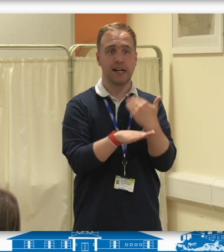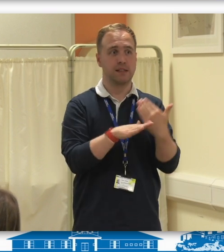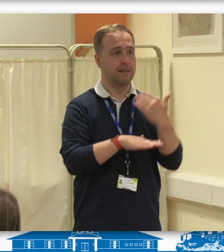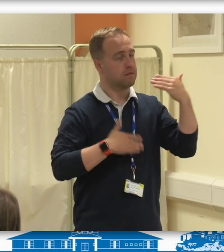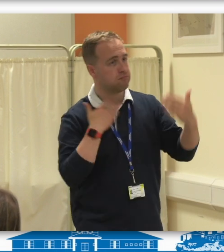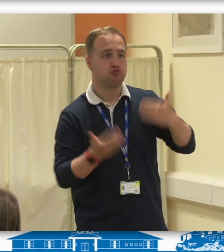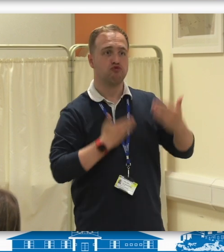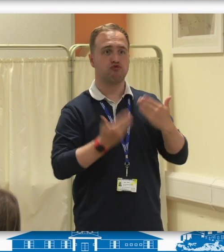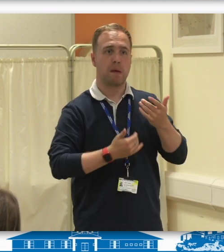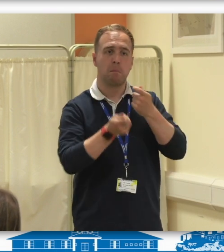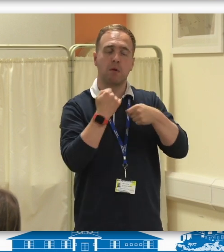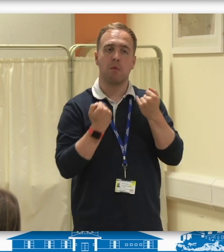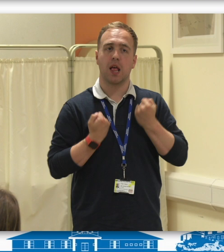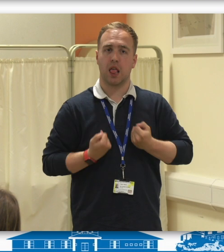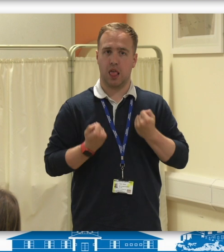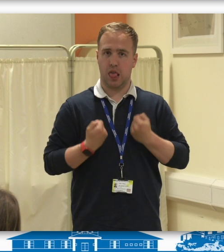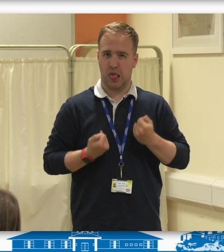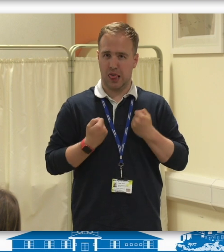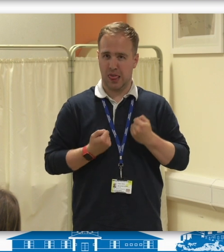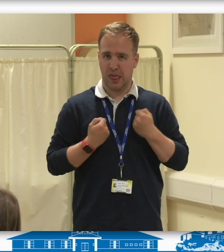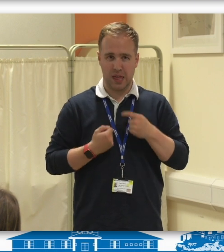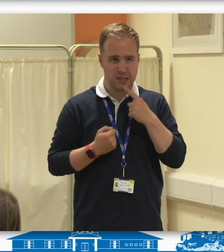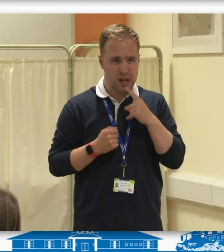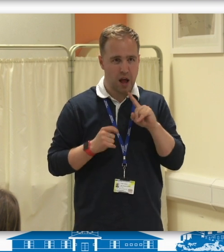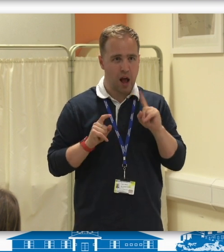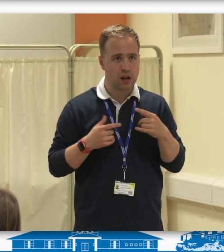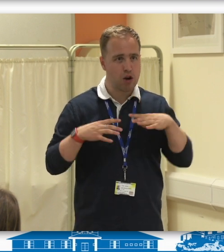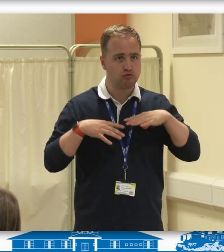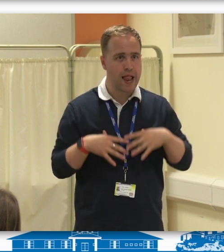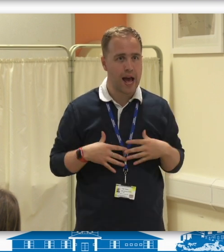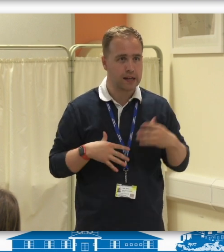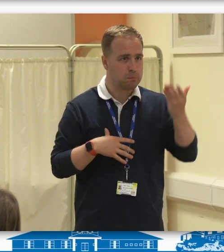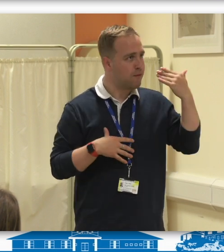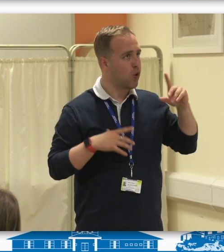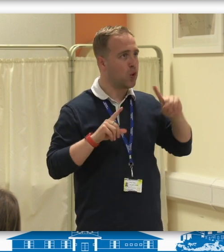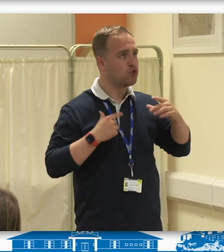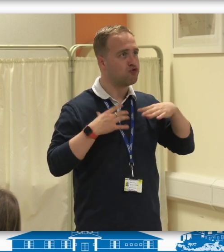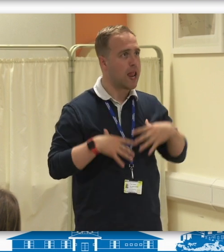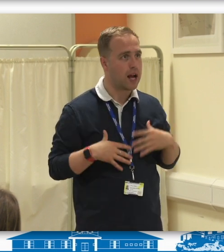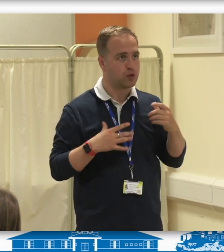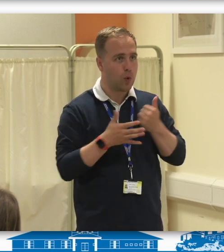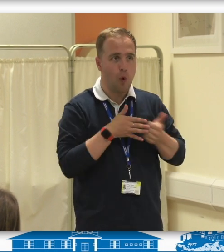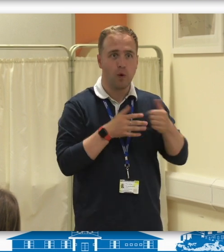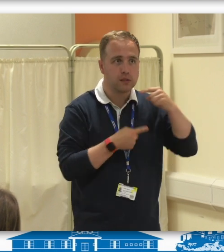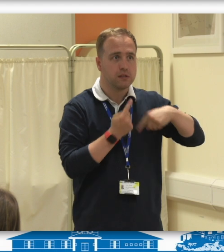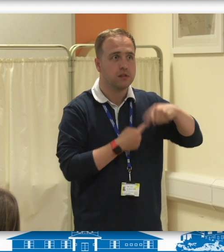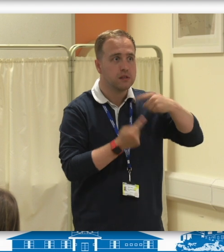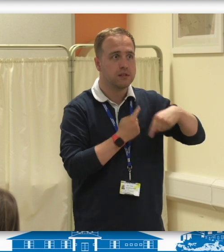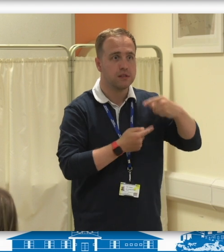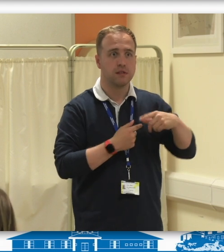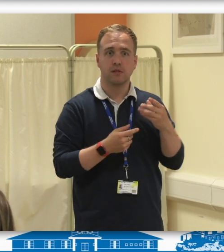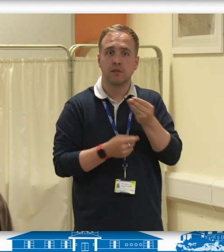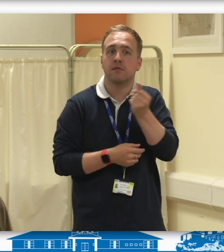unwell, often describing an inability to rest or relax prior to the illness. Some people really